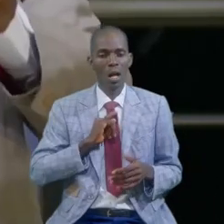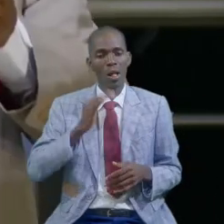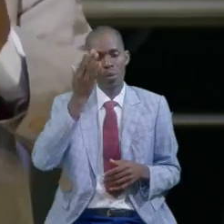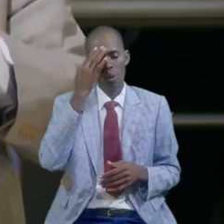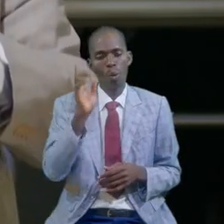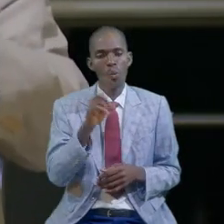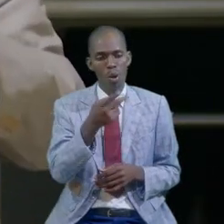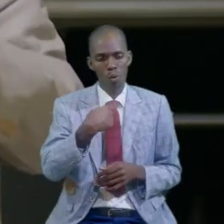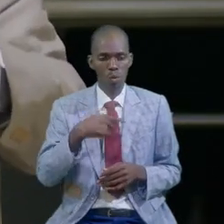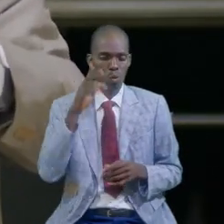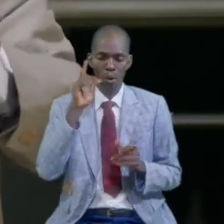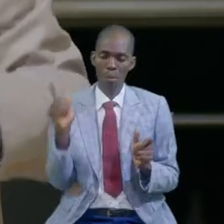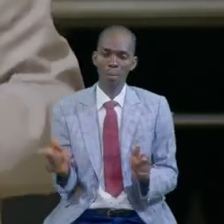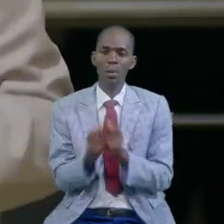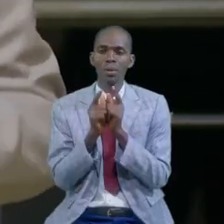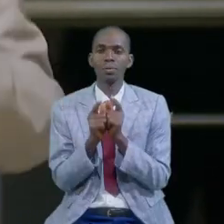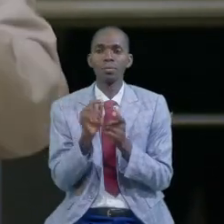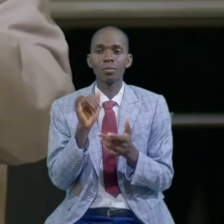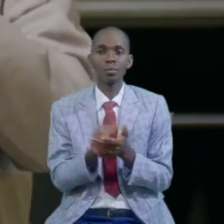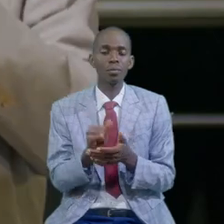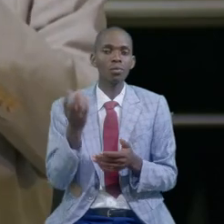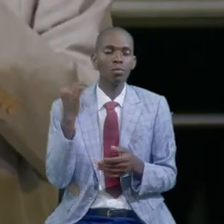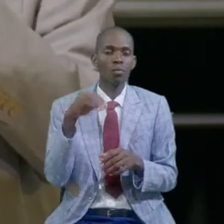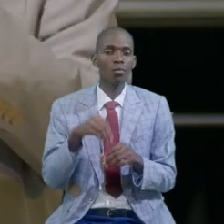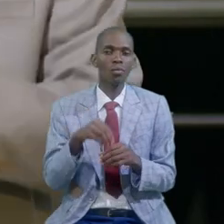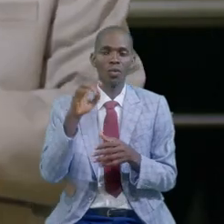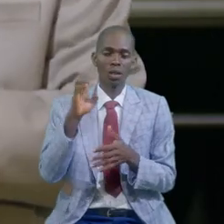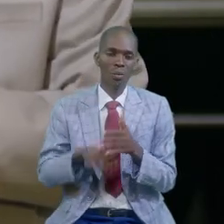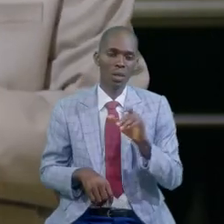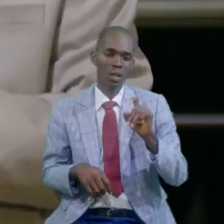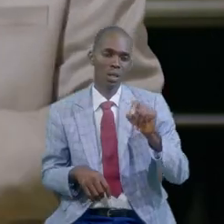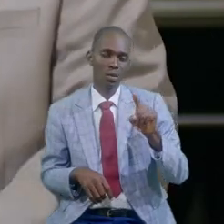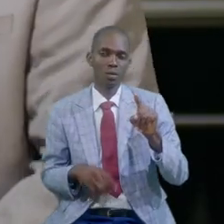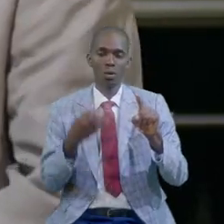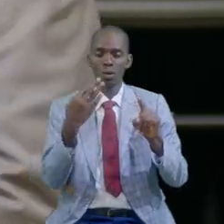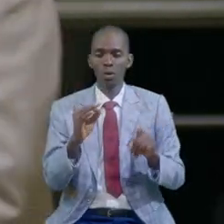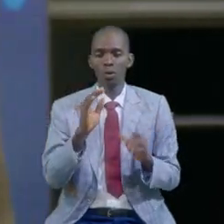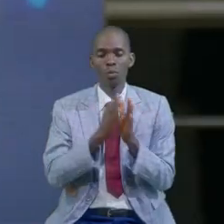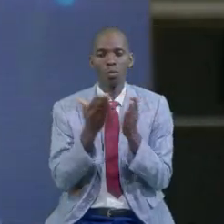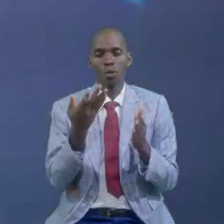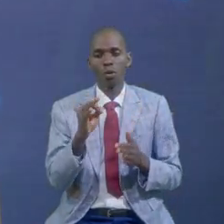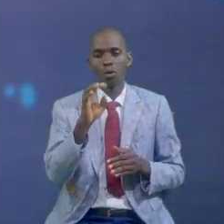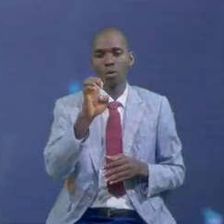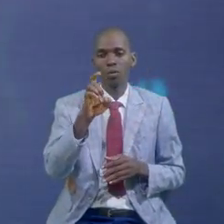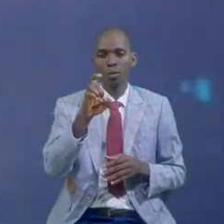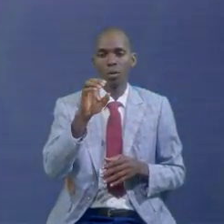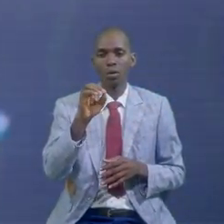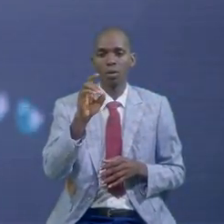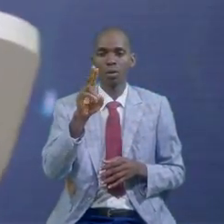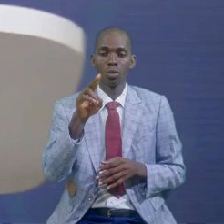That was chapter 11 of Exodus. In chapter 12 of Exodus, all